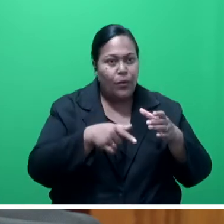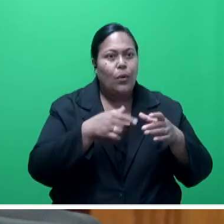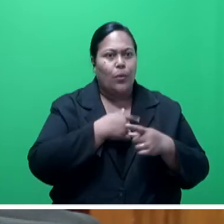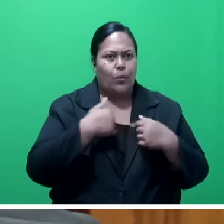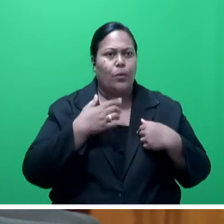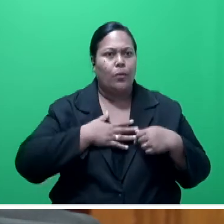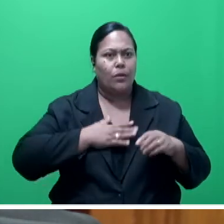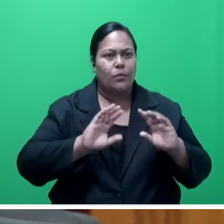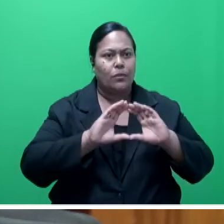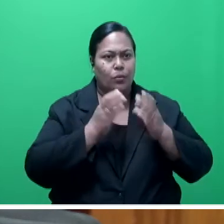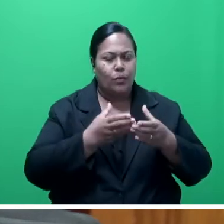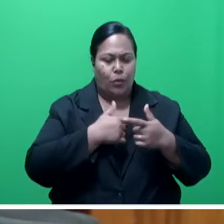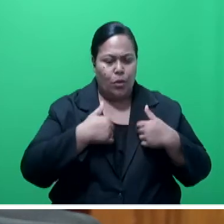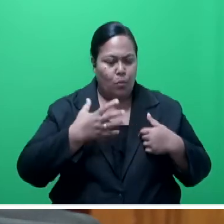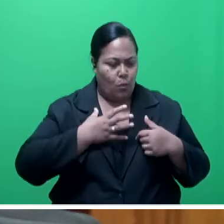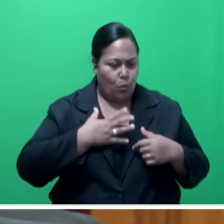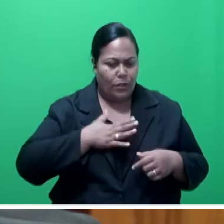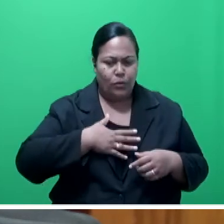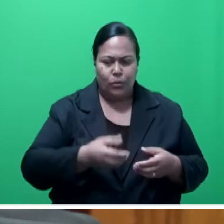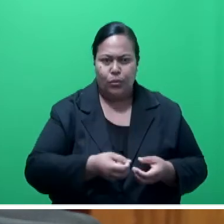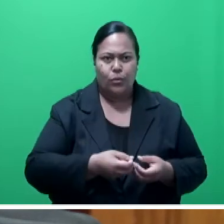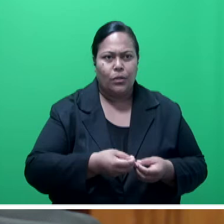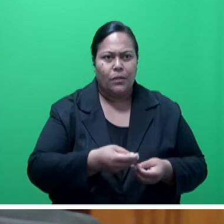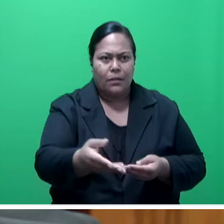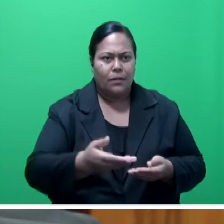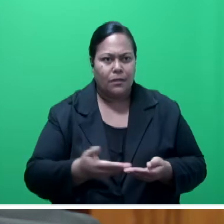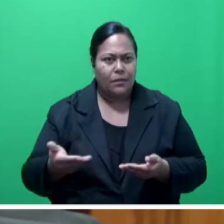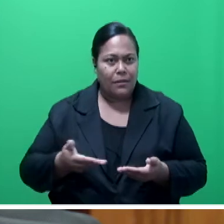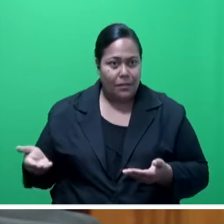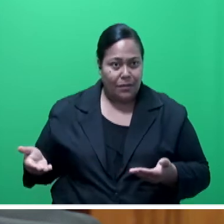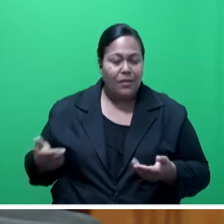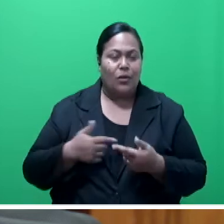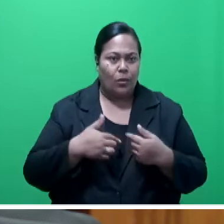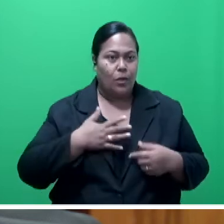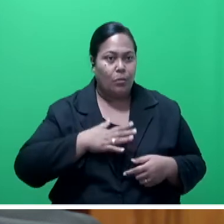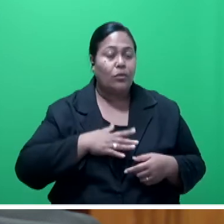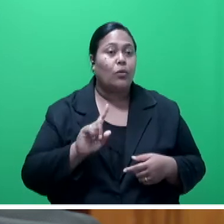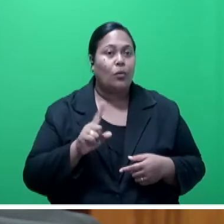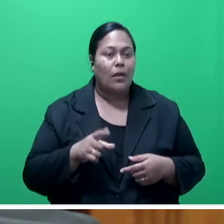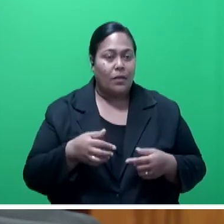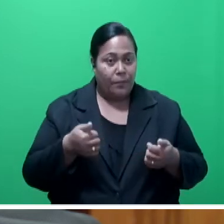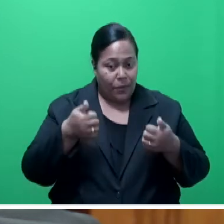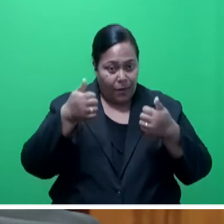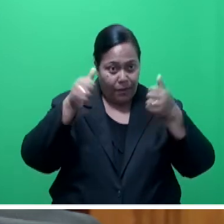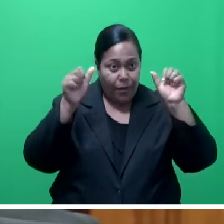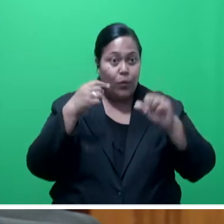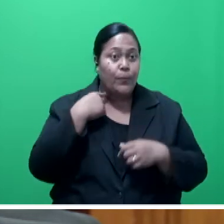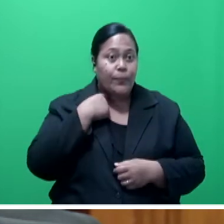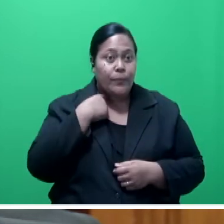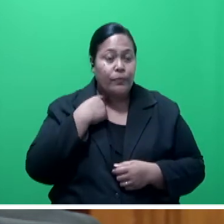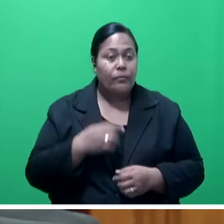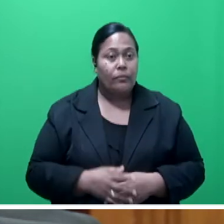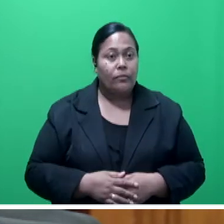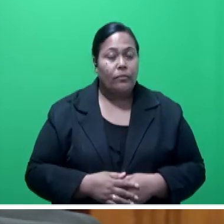to disseminate them, but there are 3 ways of disseminating. One is, of course, the breeder bulls be given